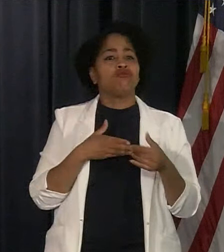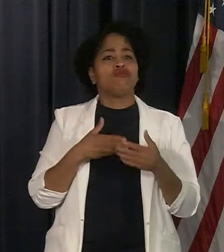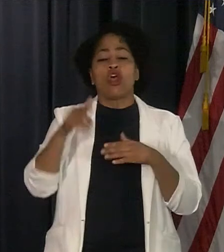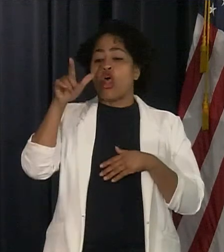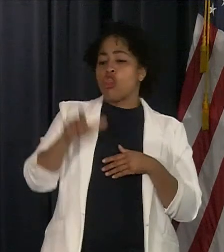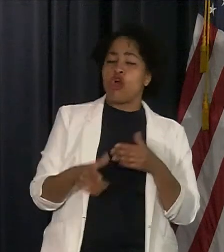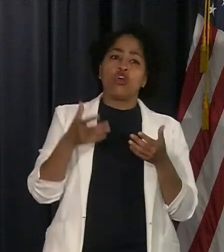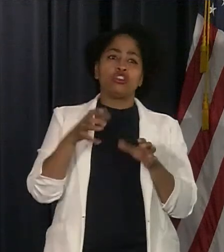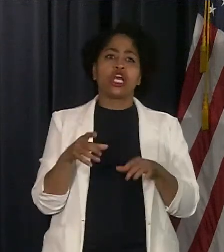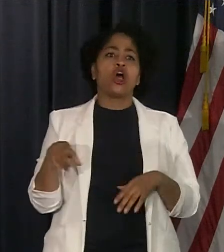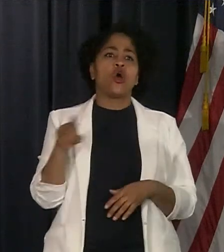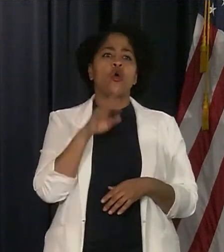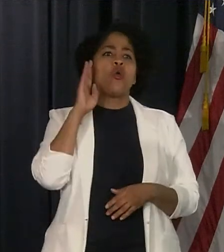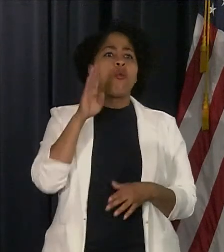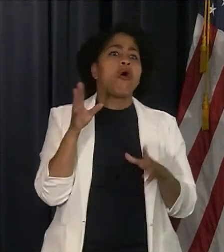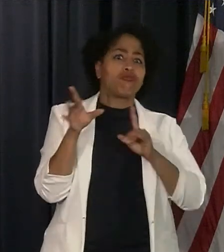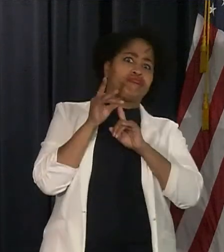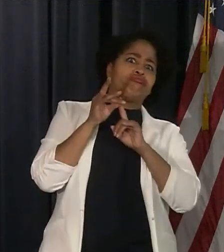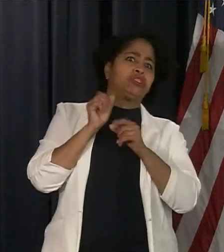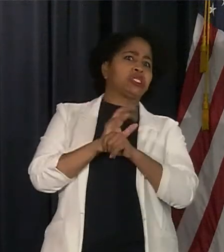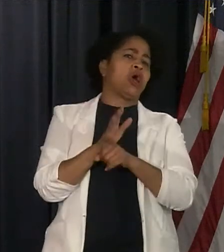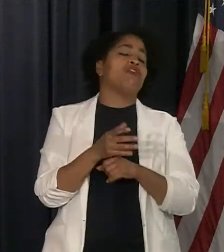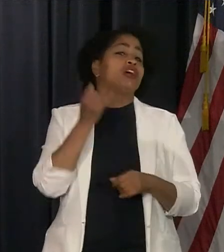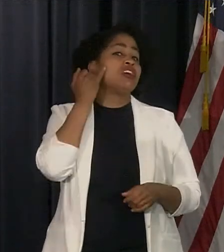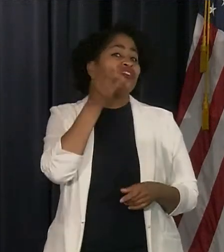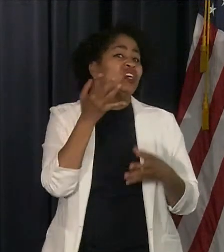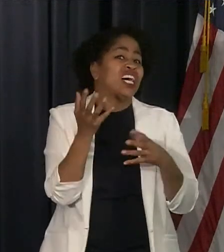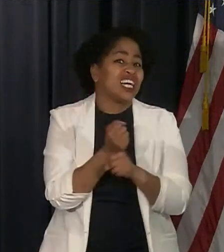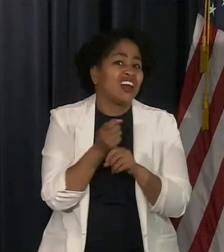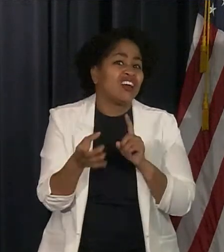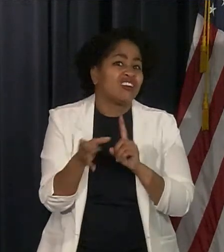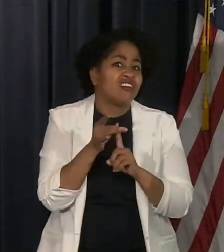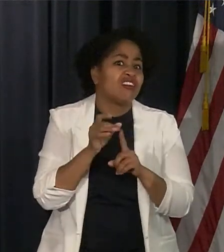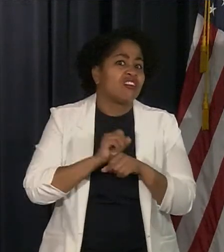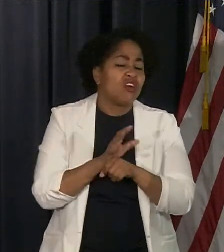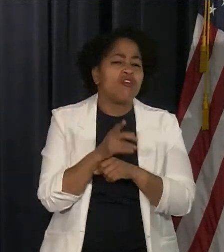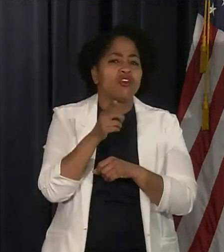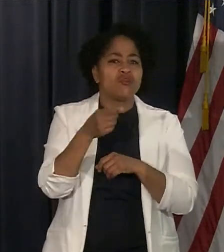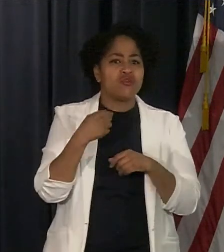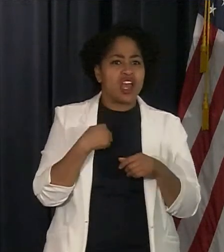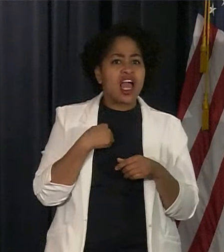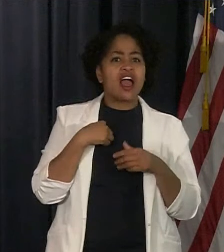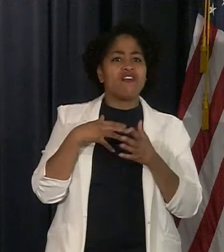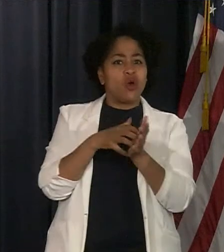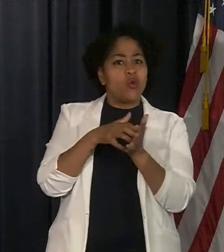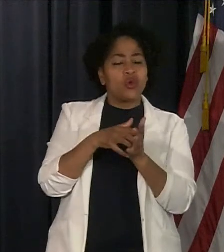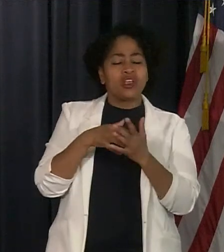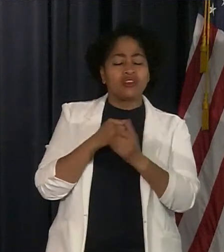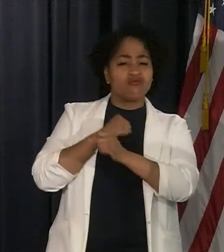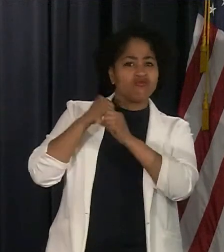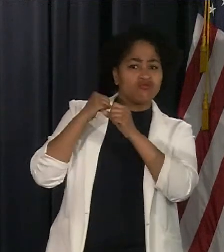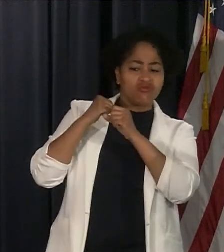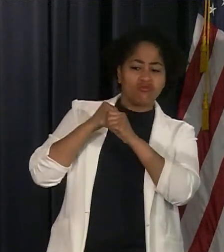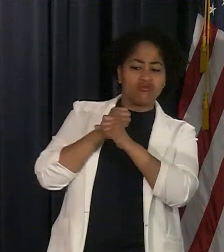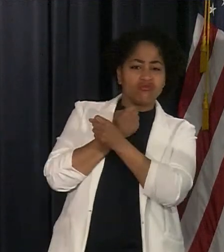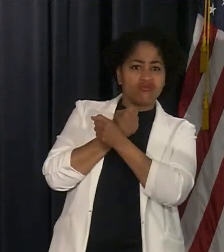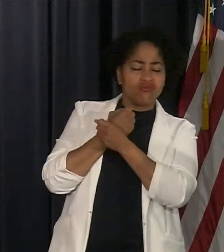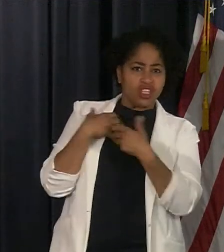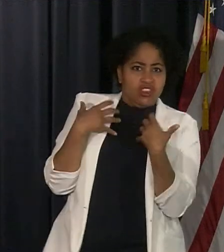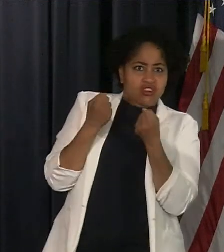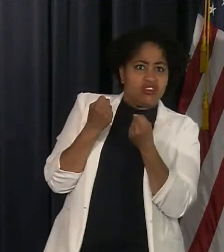low chance you get COVID, if you get it and you have a compromised immune system, the consequences can